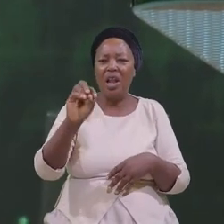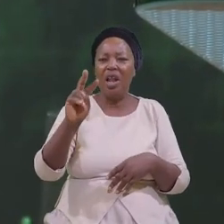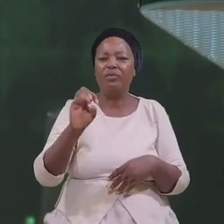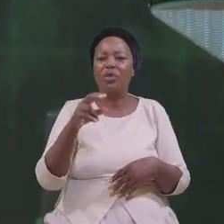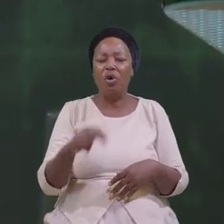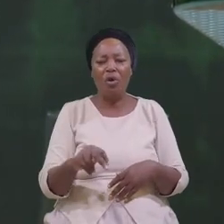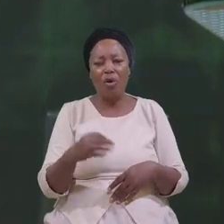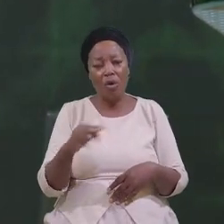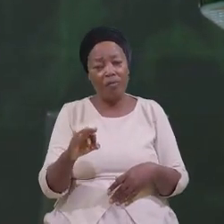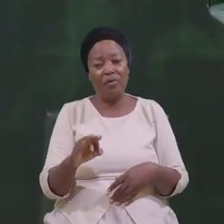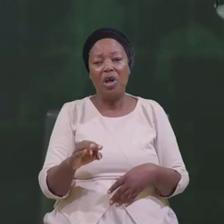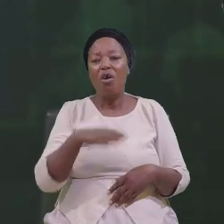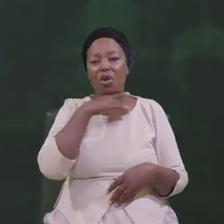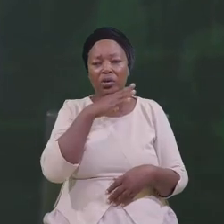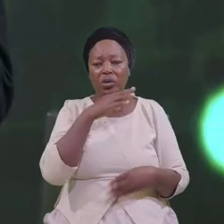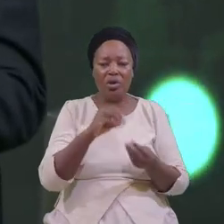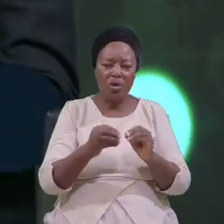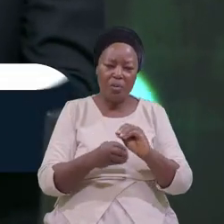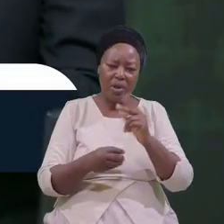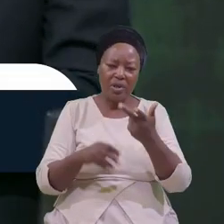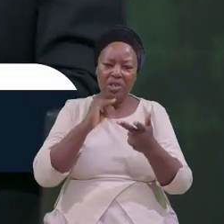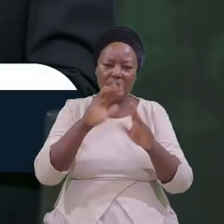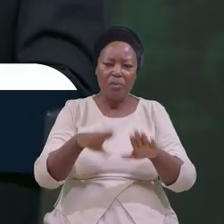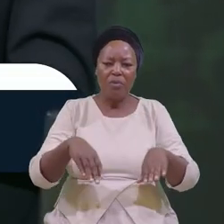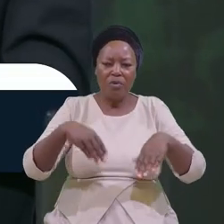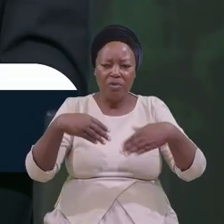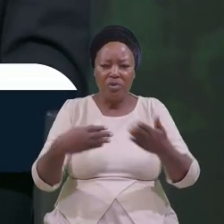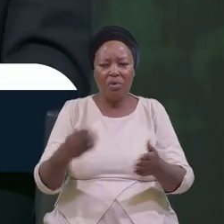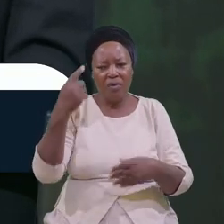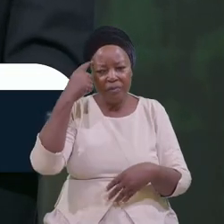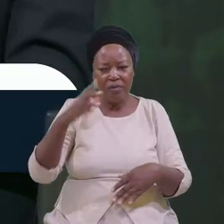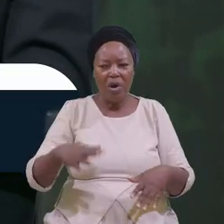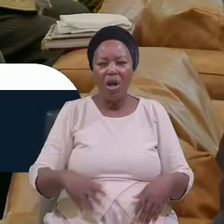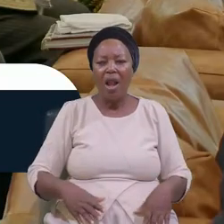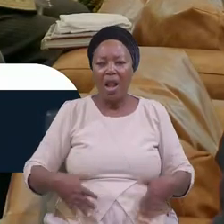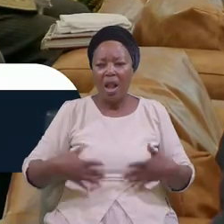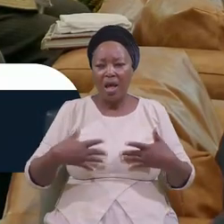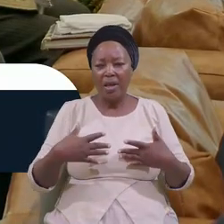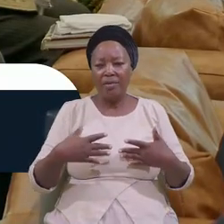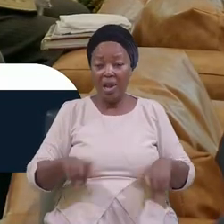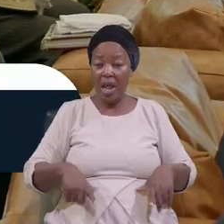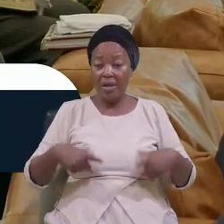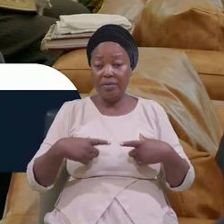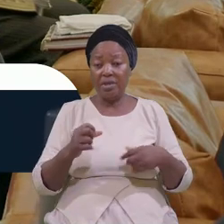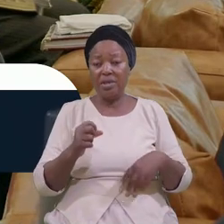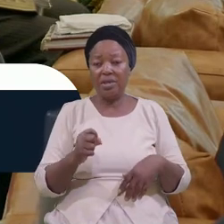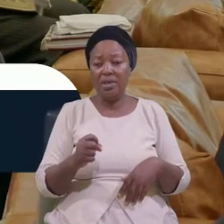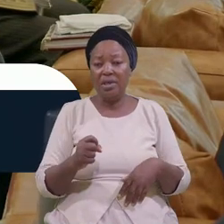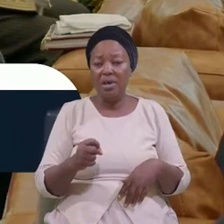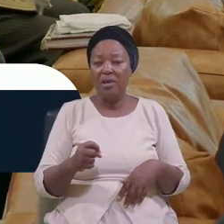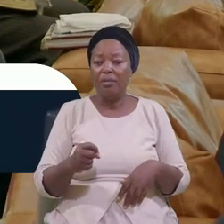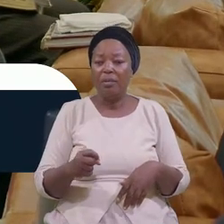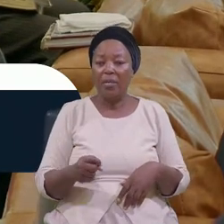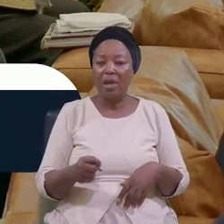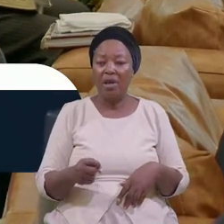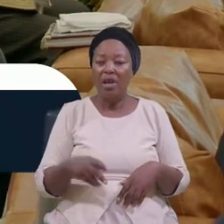three, the provision for lives under his covering. The provision he makes for us, for